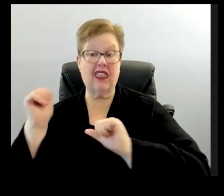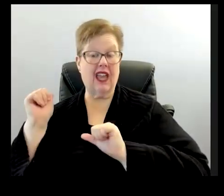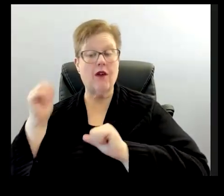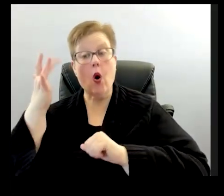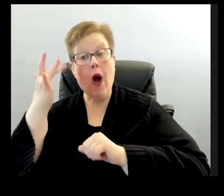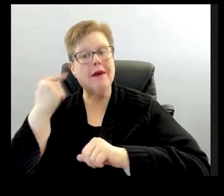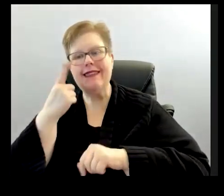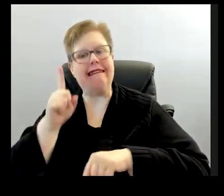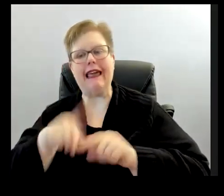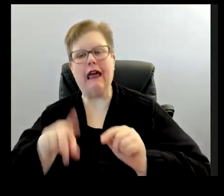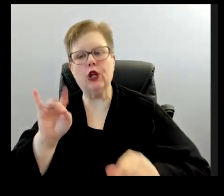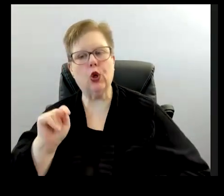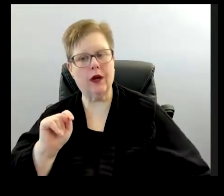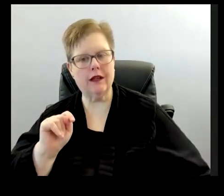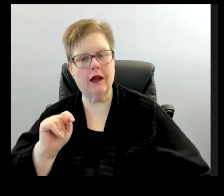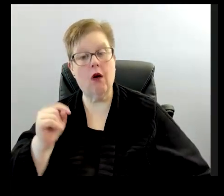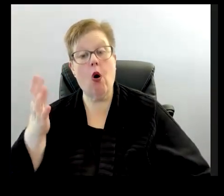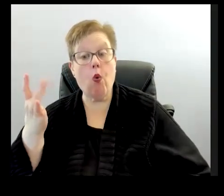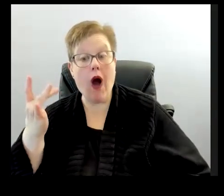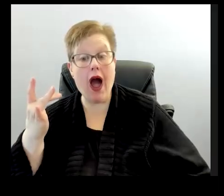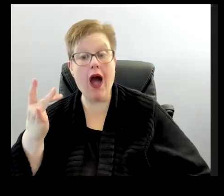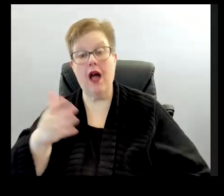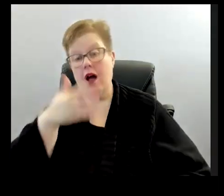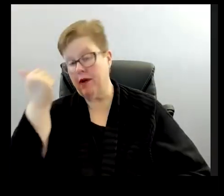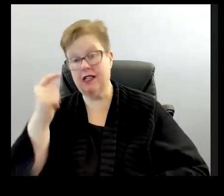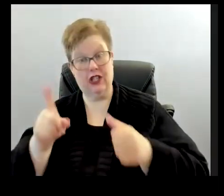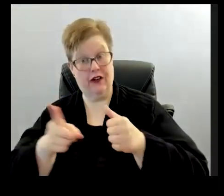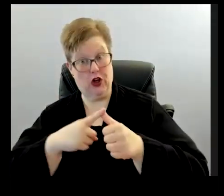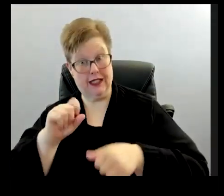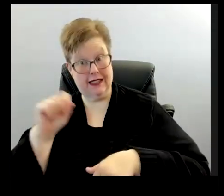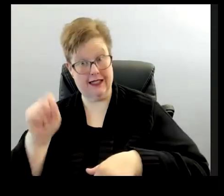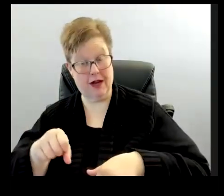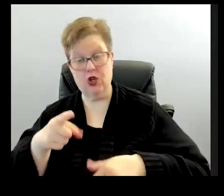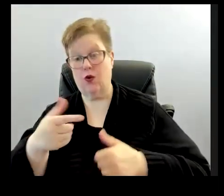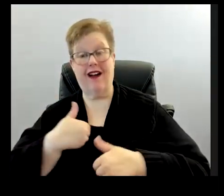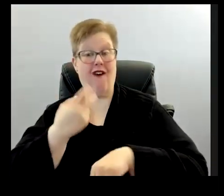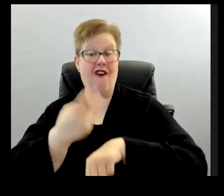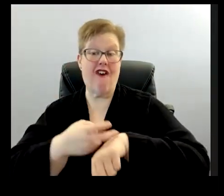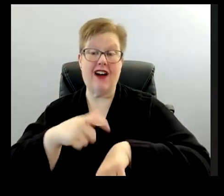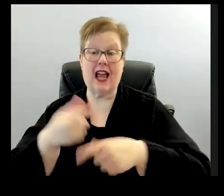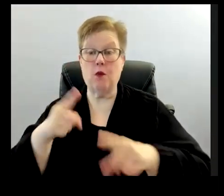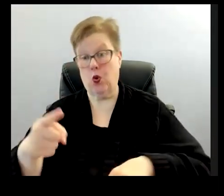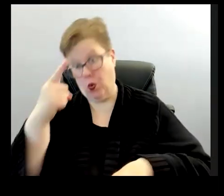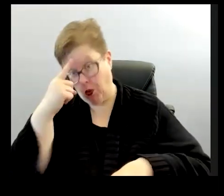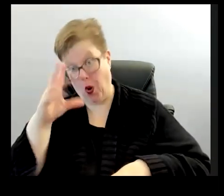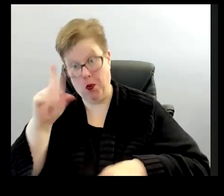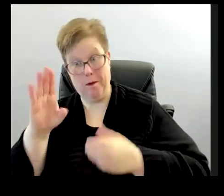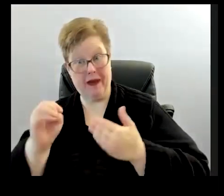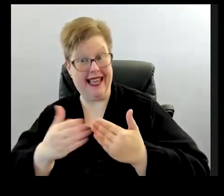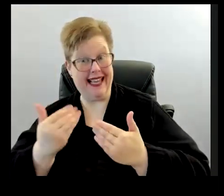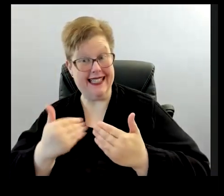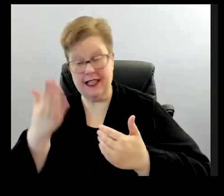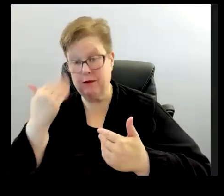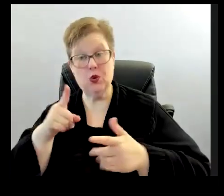Because they think they can't do it. Why? Because it's the first semester and you're having a hard time when you thought it was going to be easier